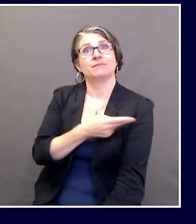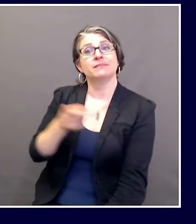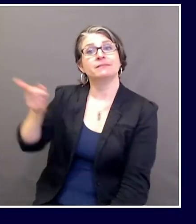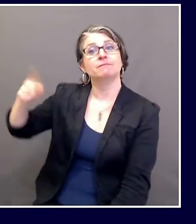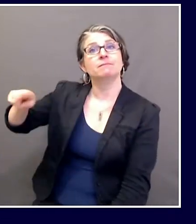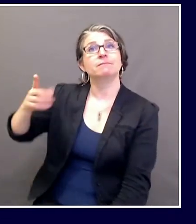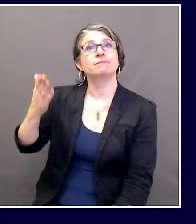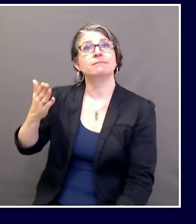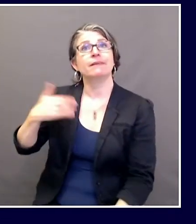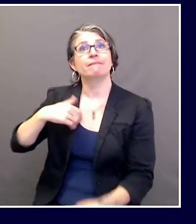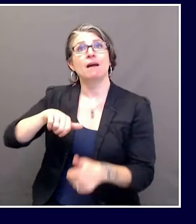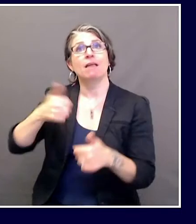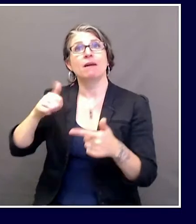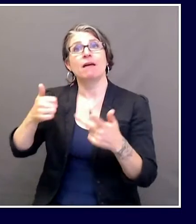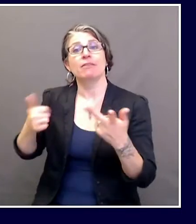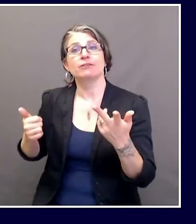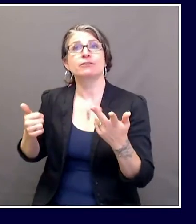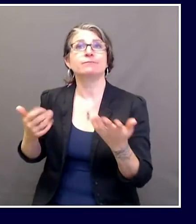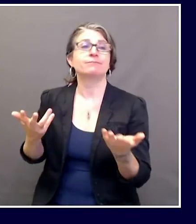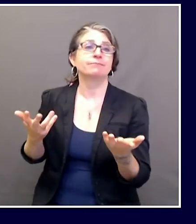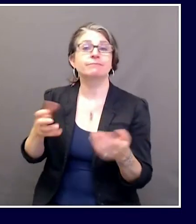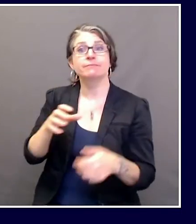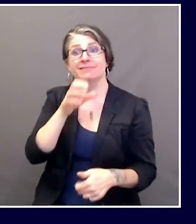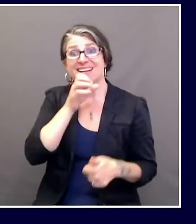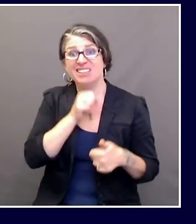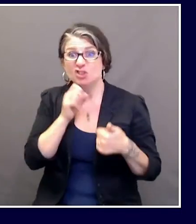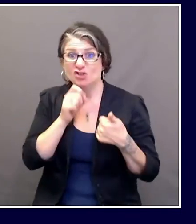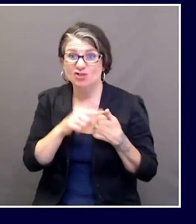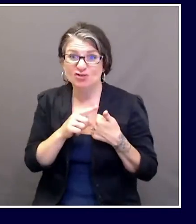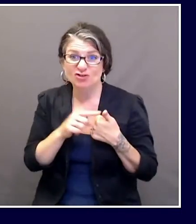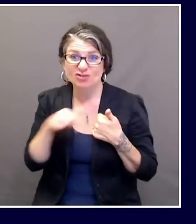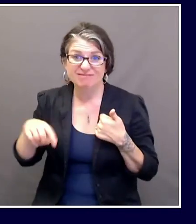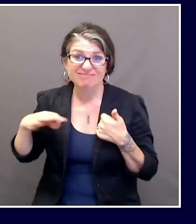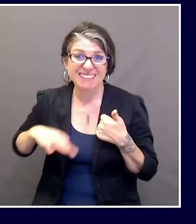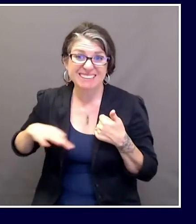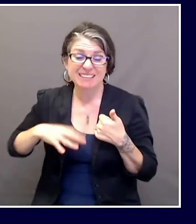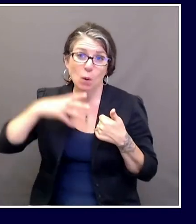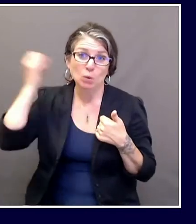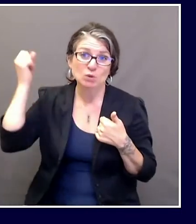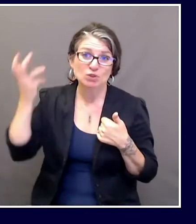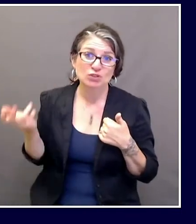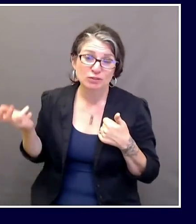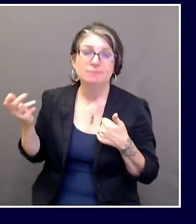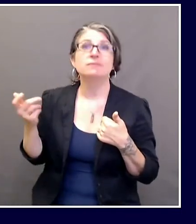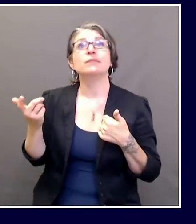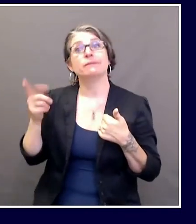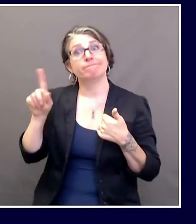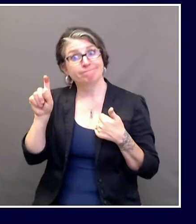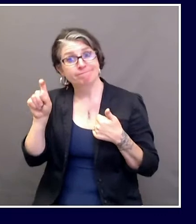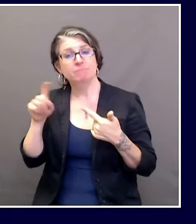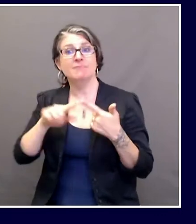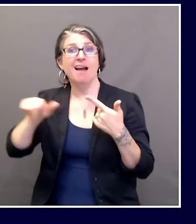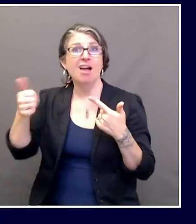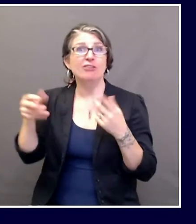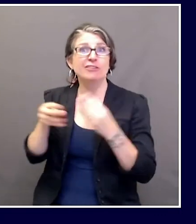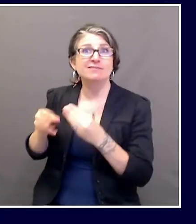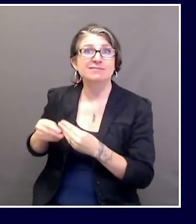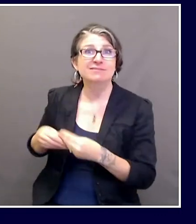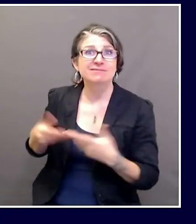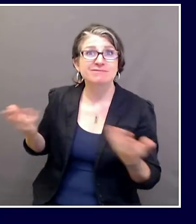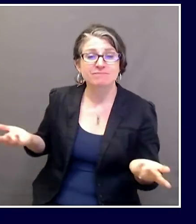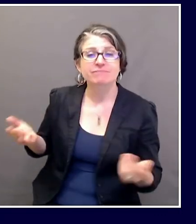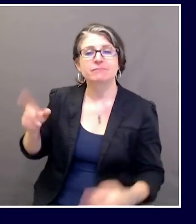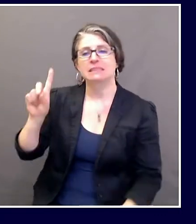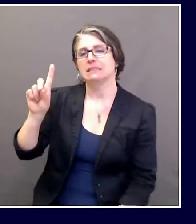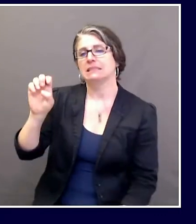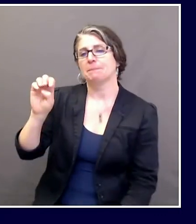not so much a question of what one state is doing right versus not doing right. It's a lot of demographics that are at play in these situations.